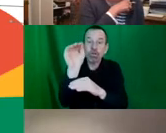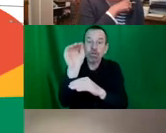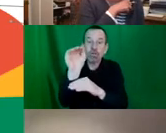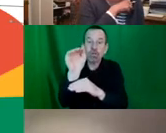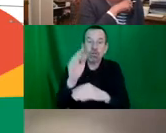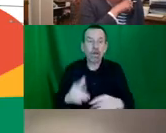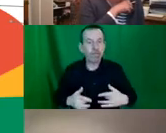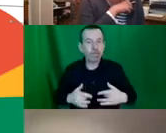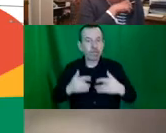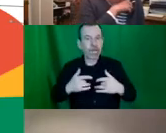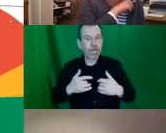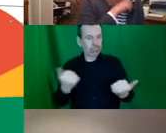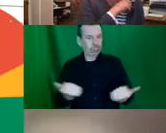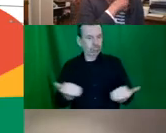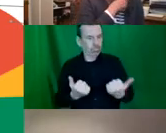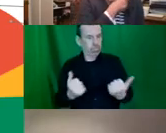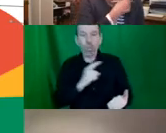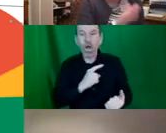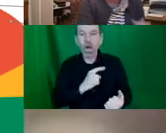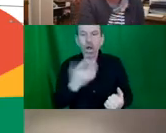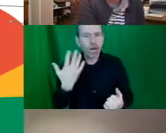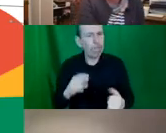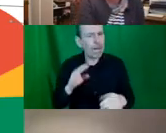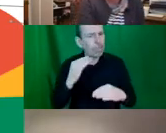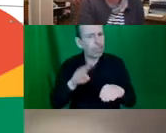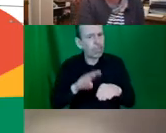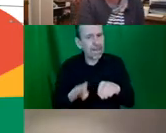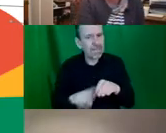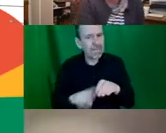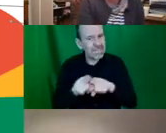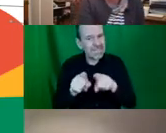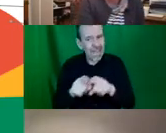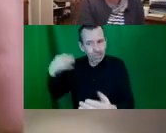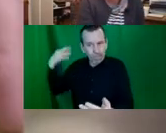have subconsciously been structuring my practice this way all along.